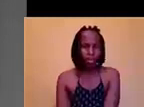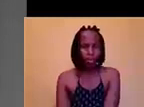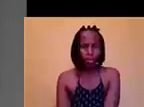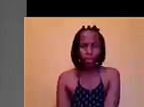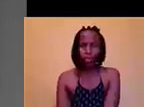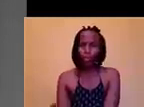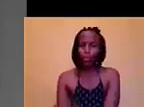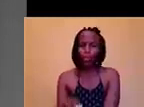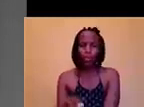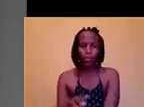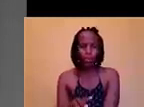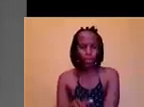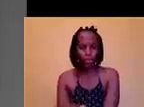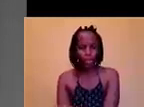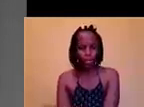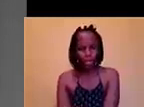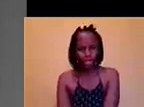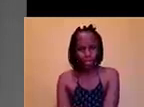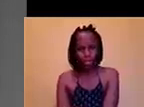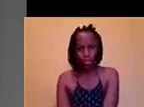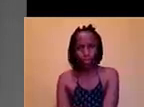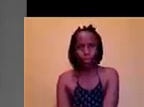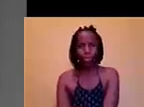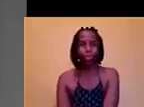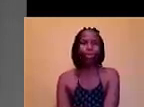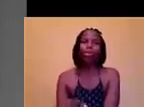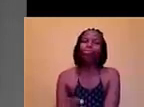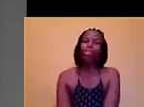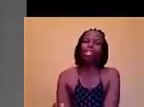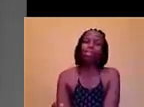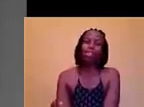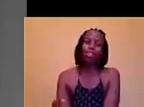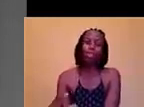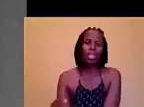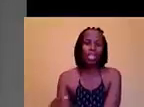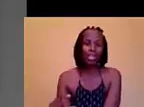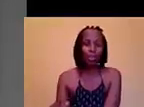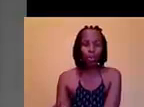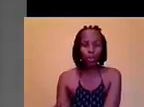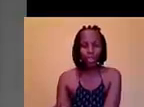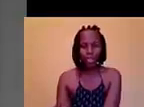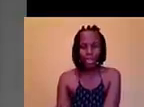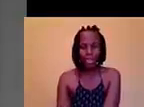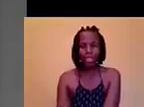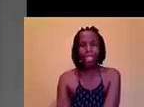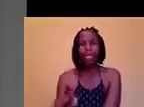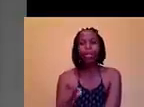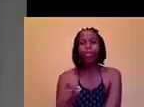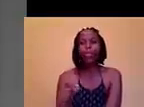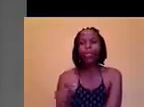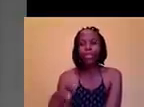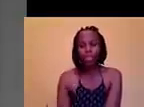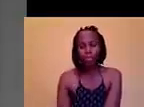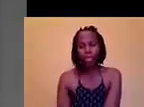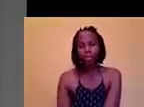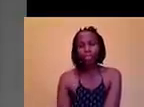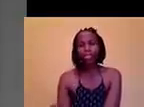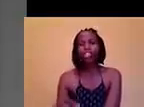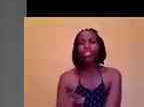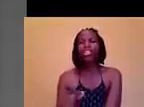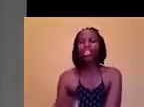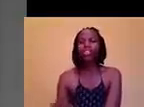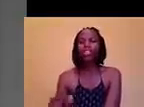student number will show, your email address will also show. Please make sure you read the notes. When you need